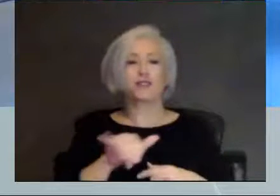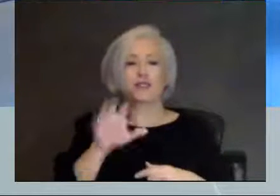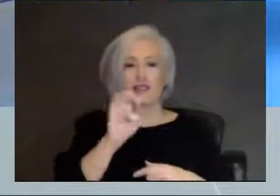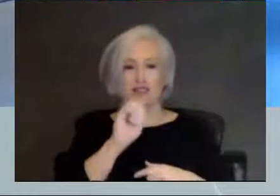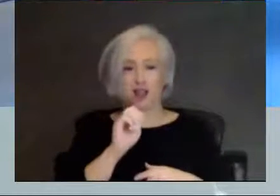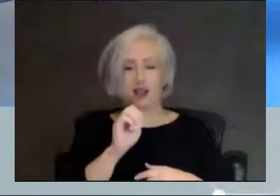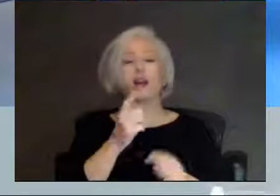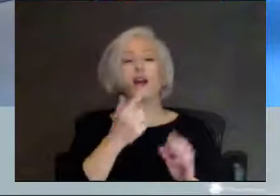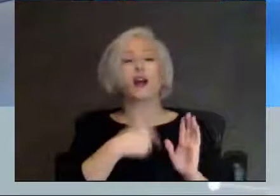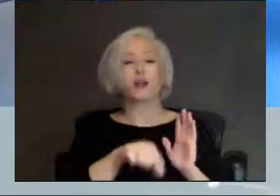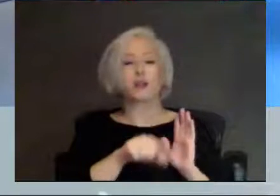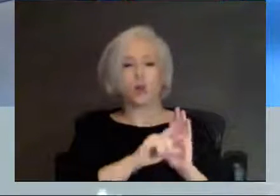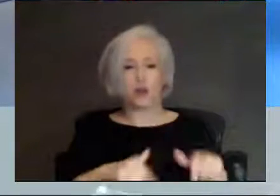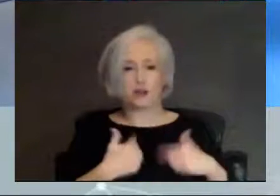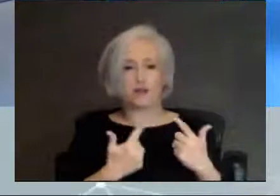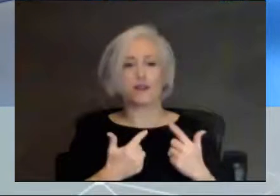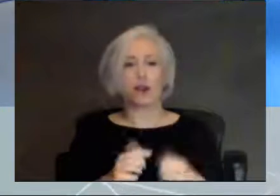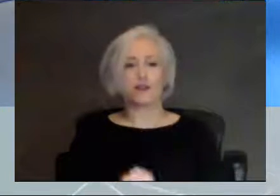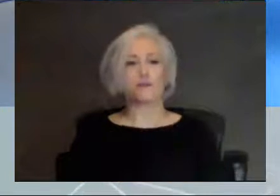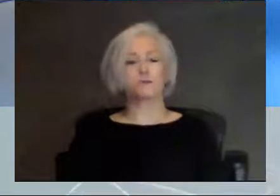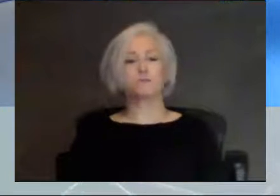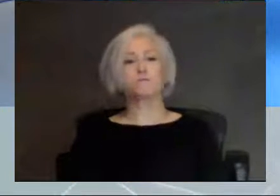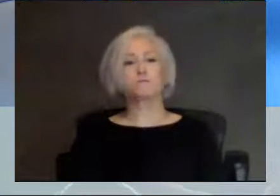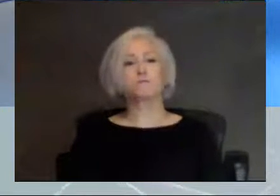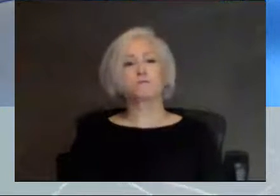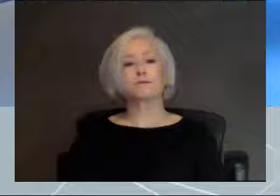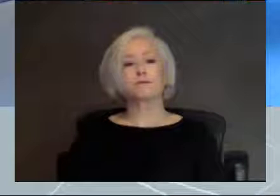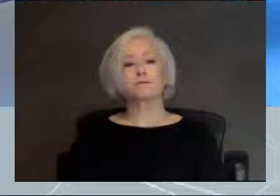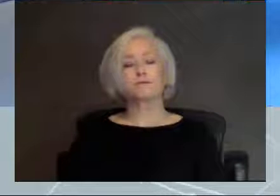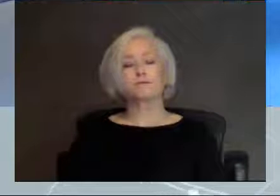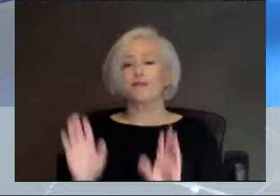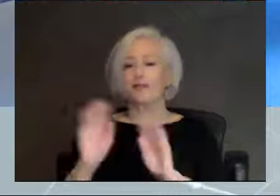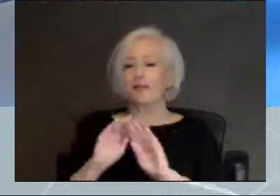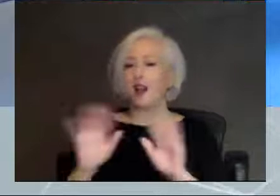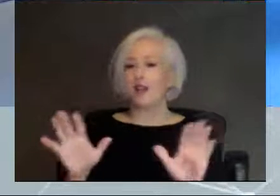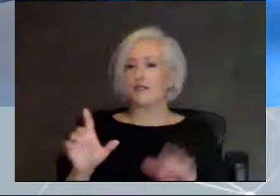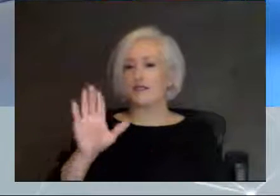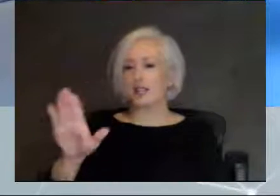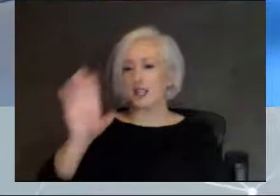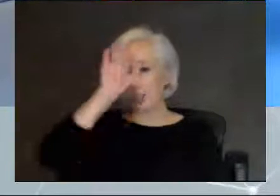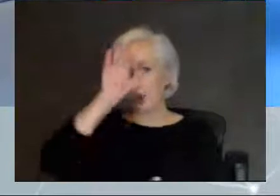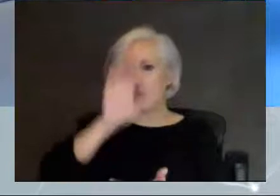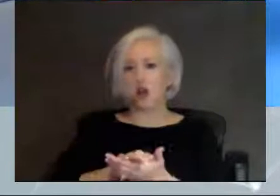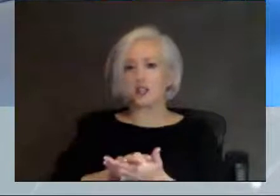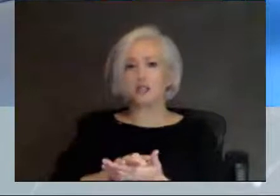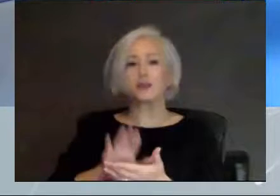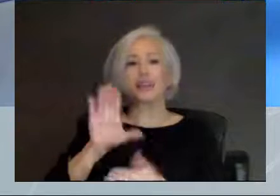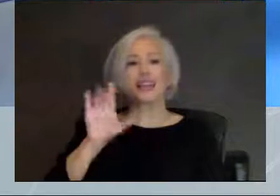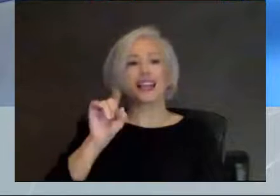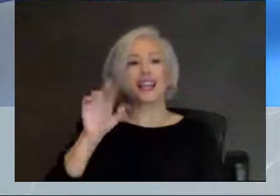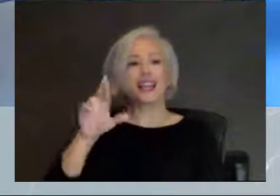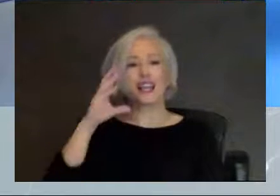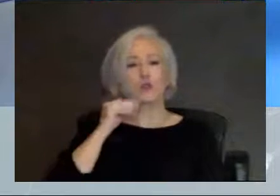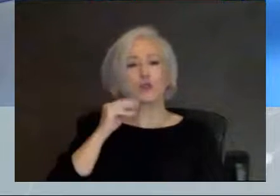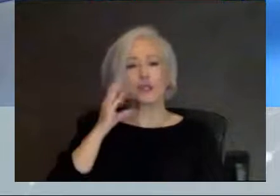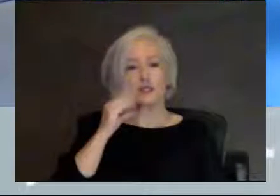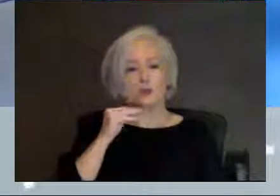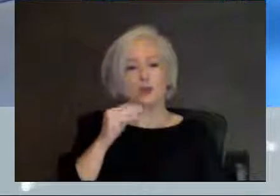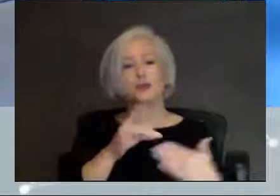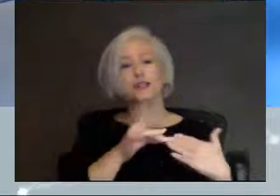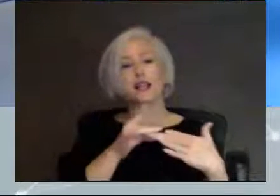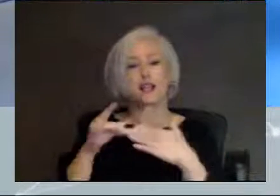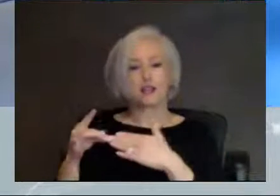So, it's obvious that your husband's cancer experience really led to